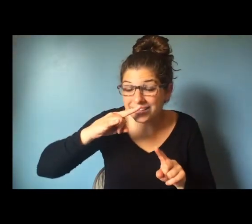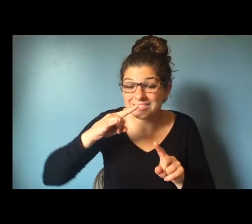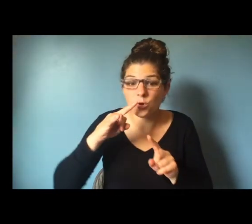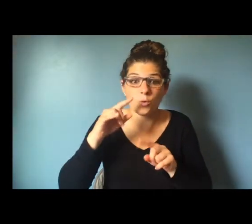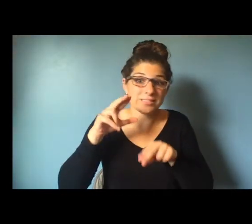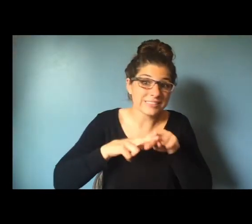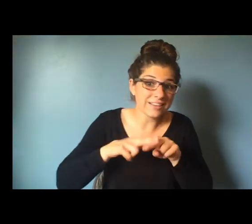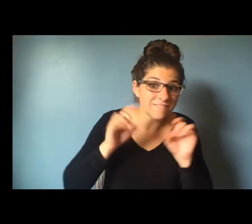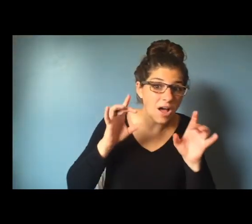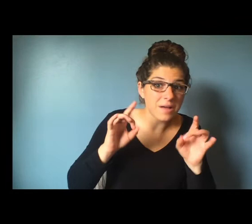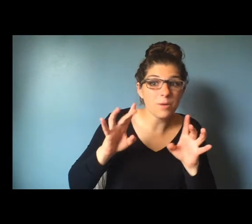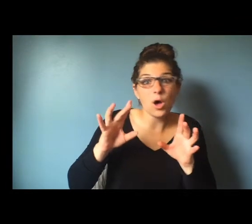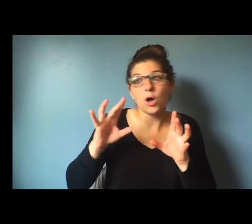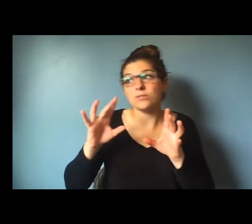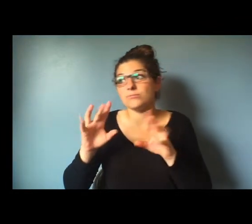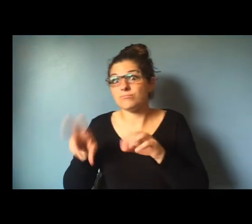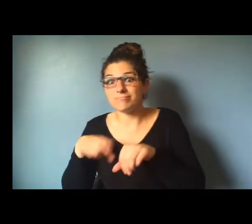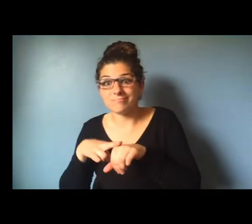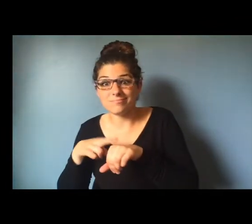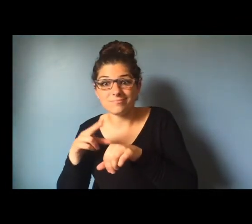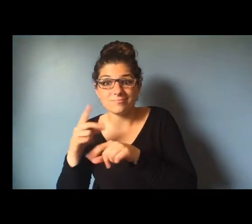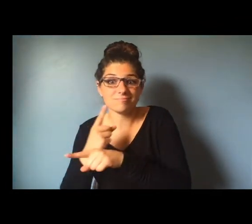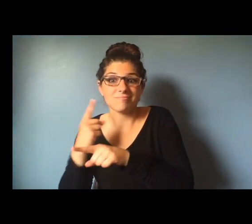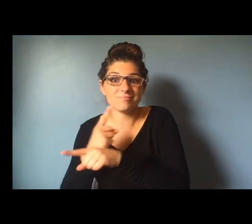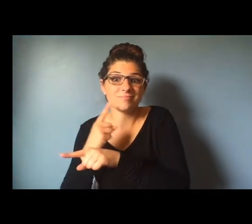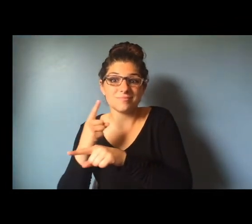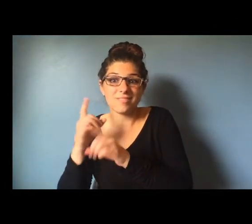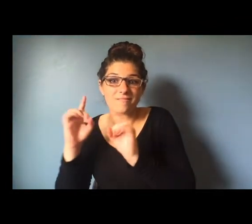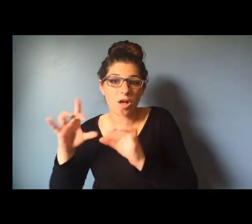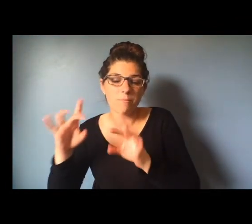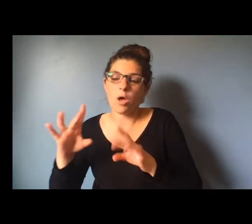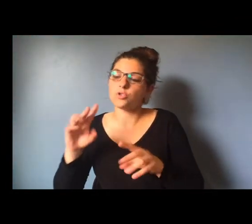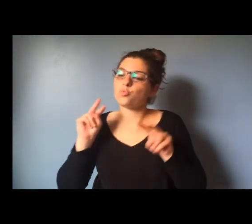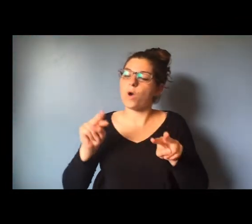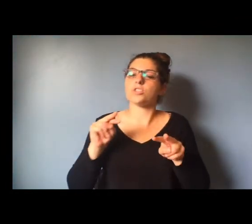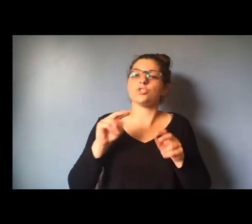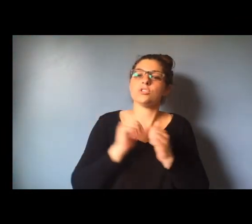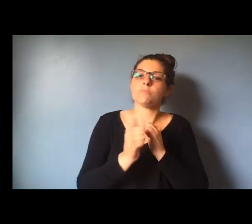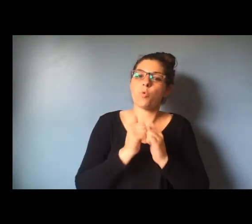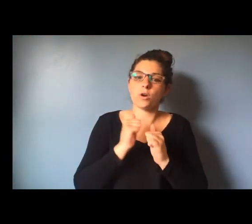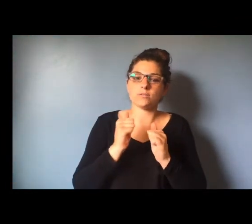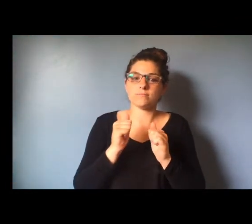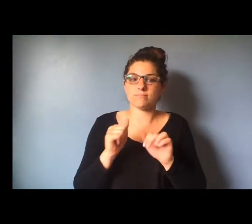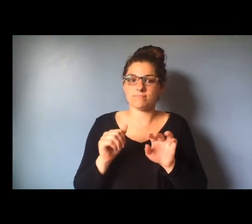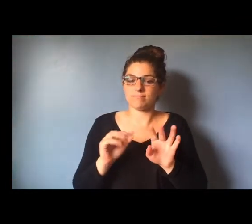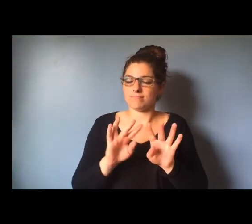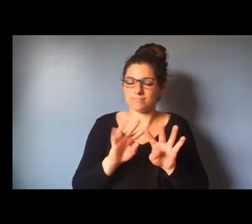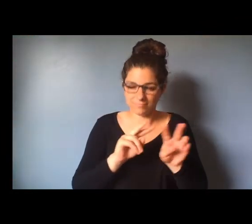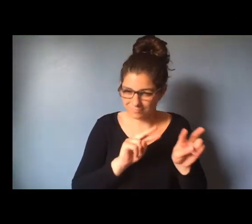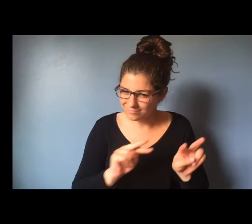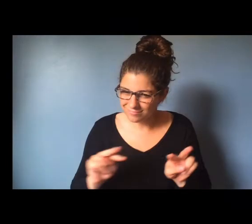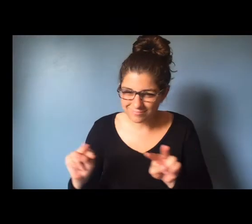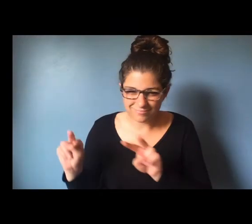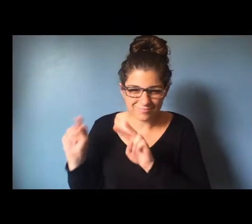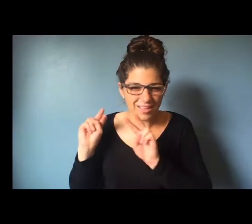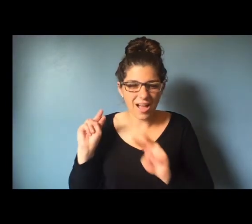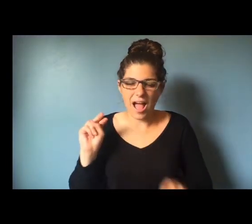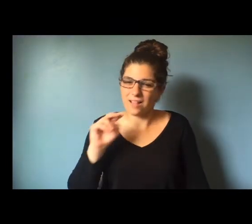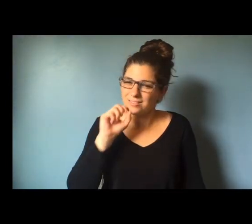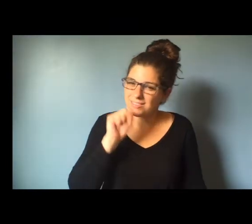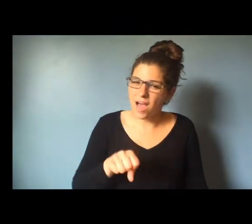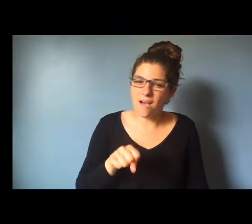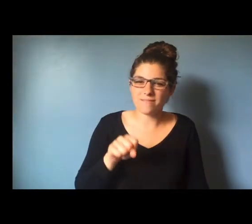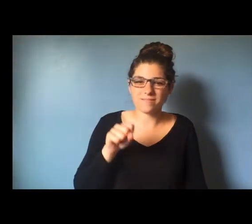sitting volleyball, and just watching your sport spread as a whole. That's like when I was just like, man, I really love it.